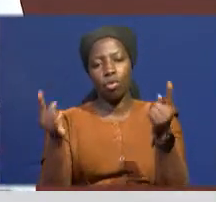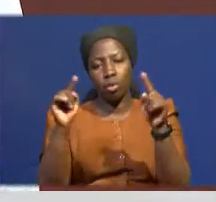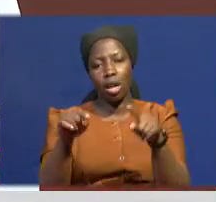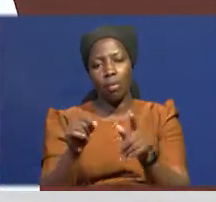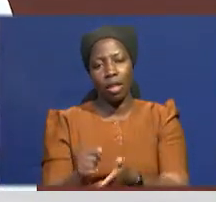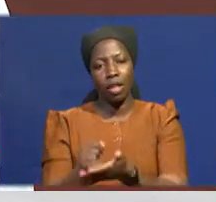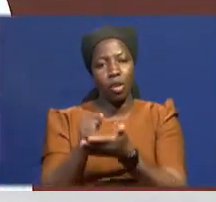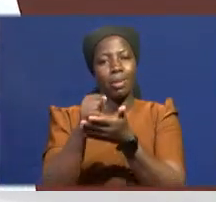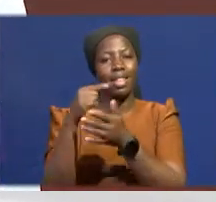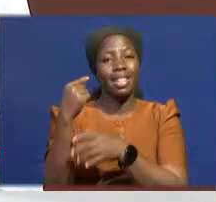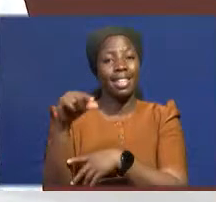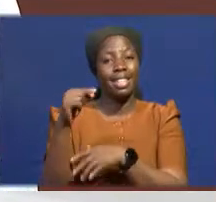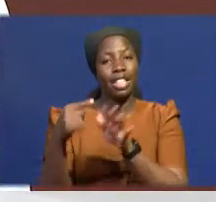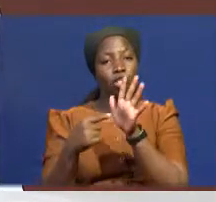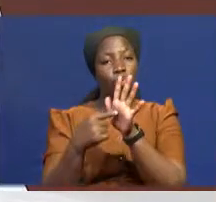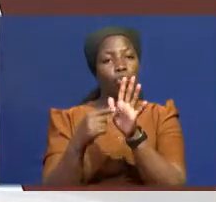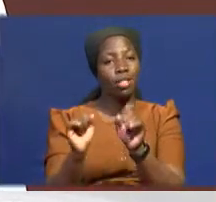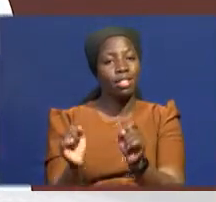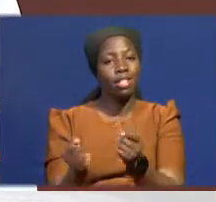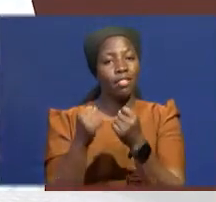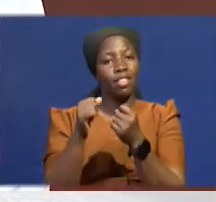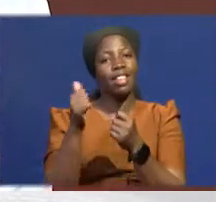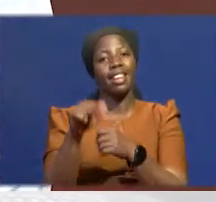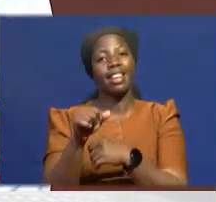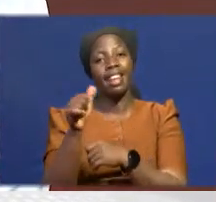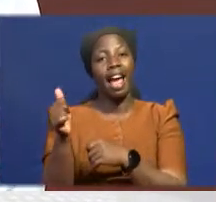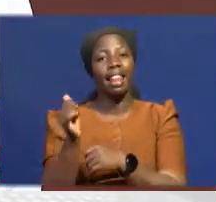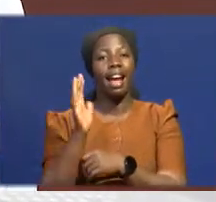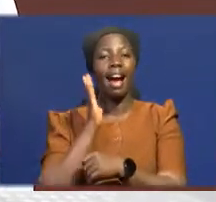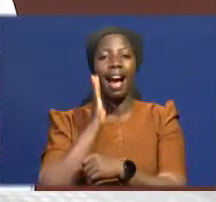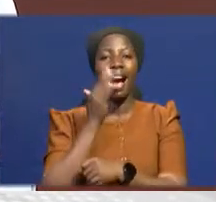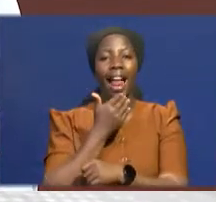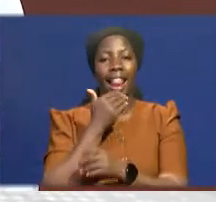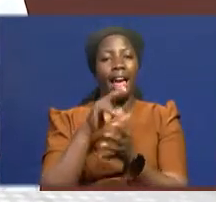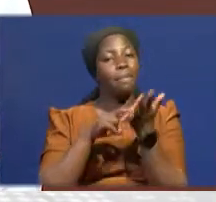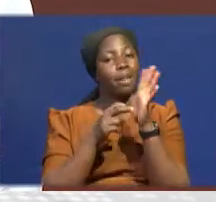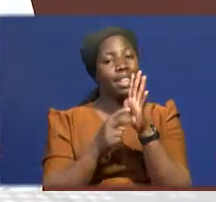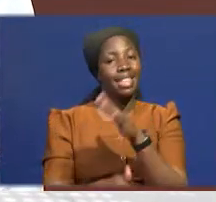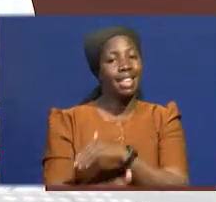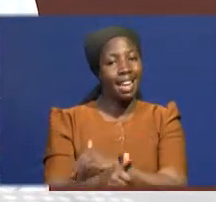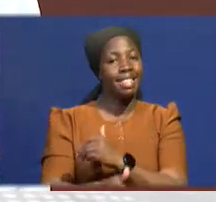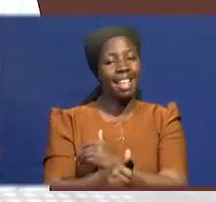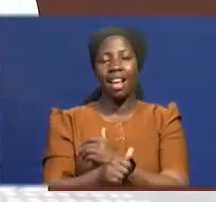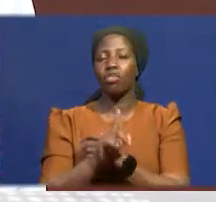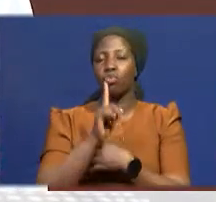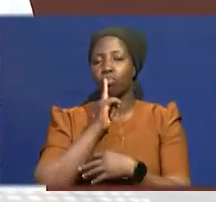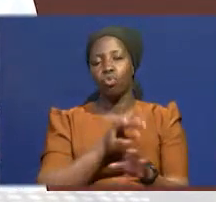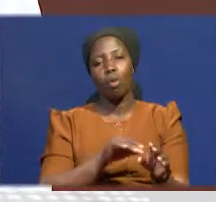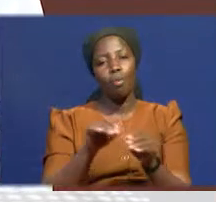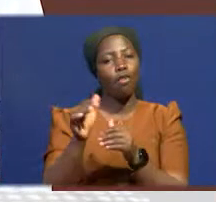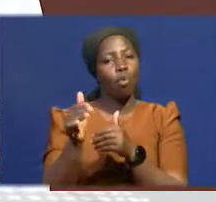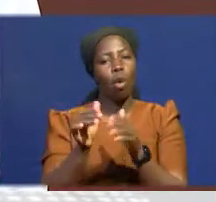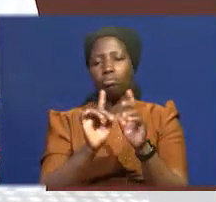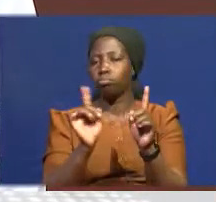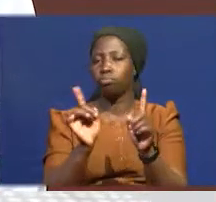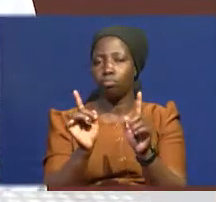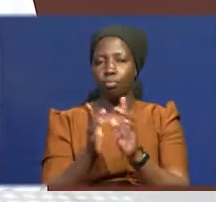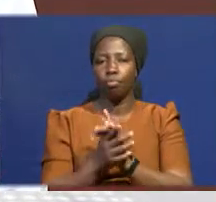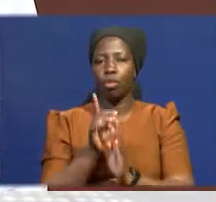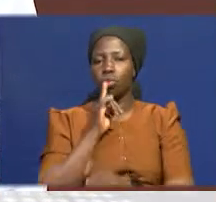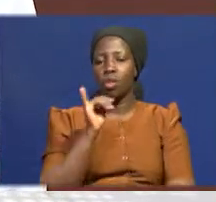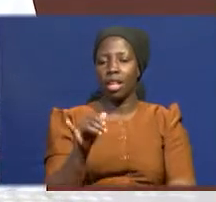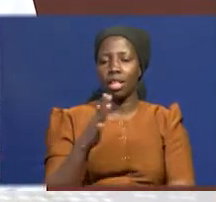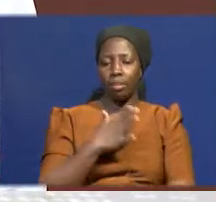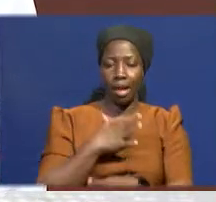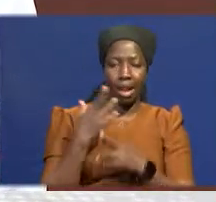is a safe color. Any other color, including no color, is a no-go zone. So that's my role in a nutshell.